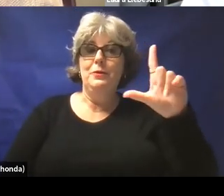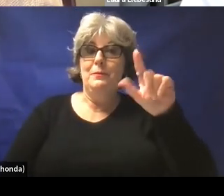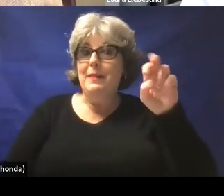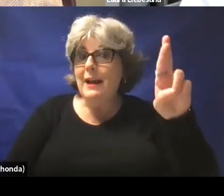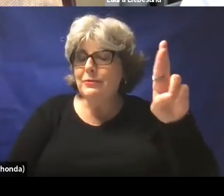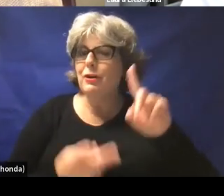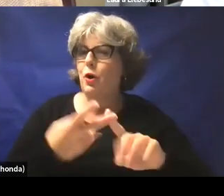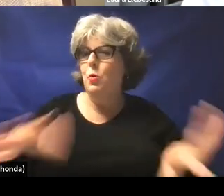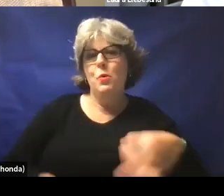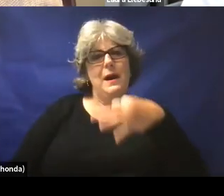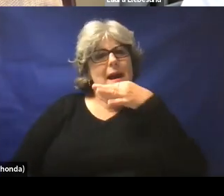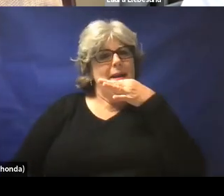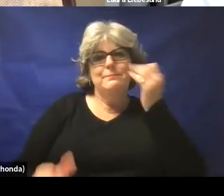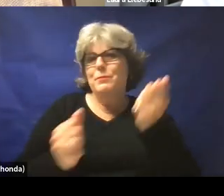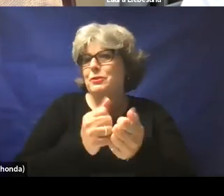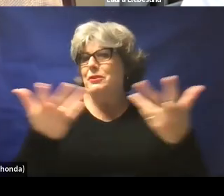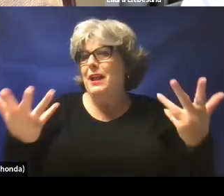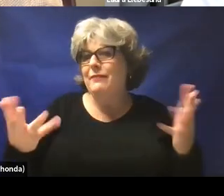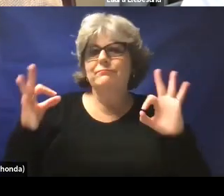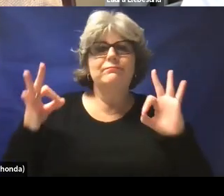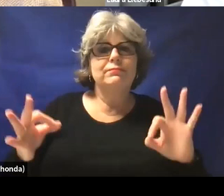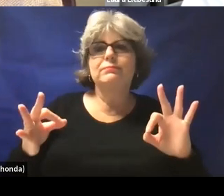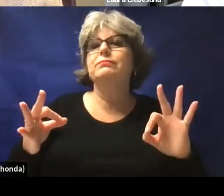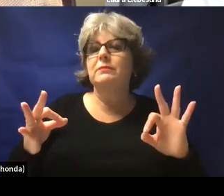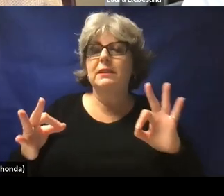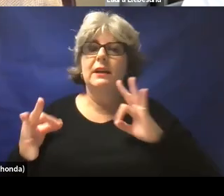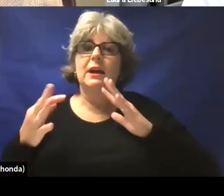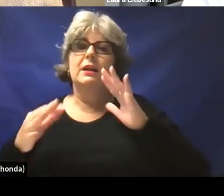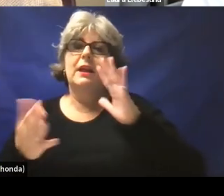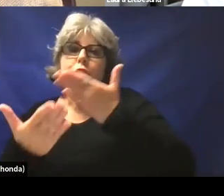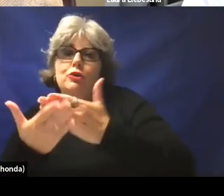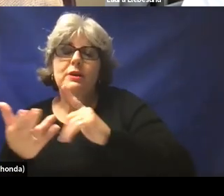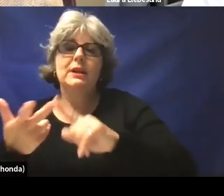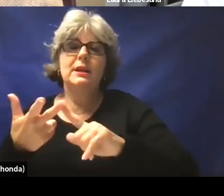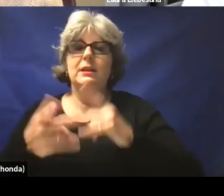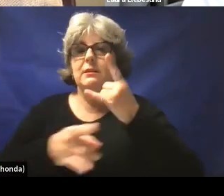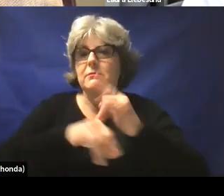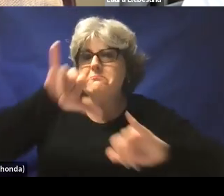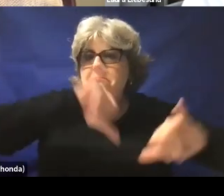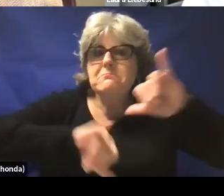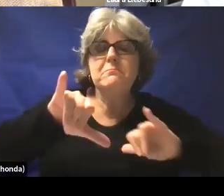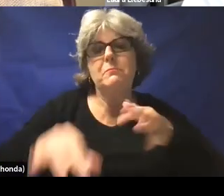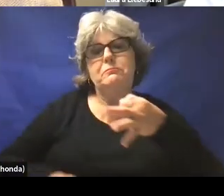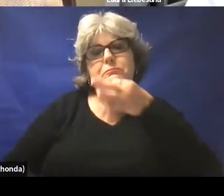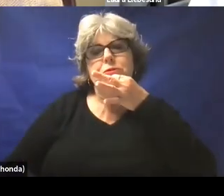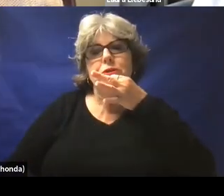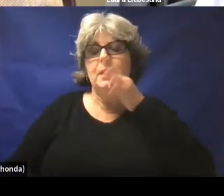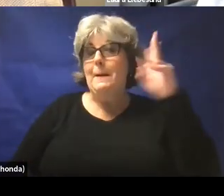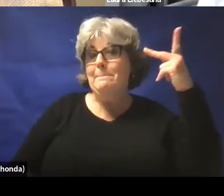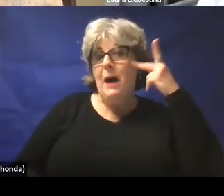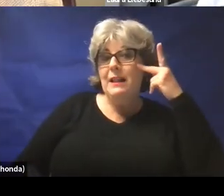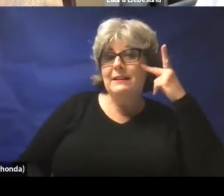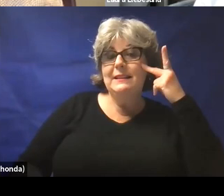And they were experts on everything from, again, you know, culinary and cocktail ingredients to politics,